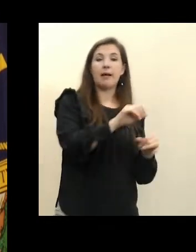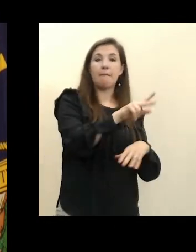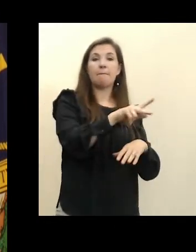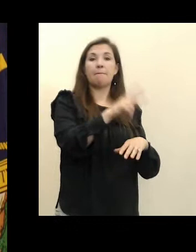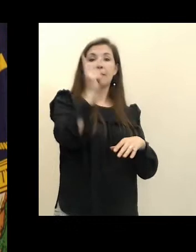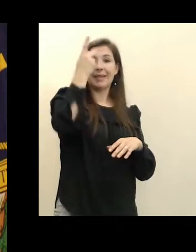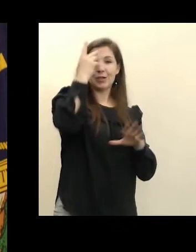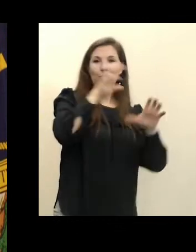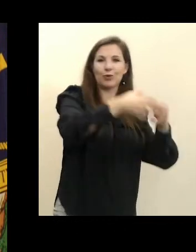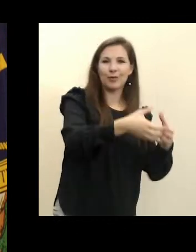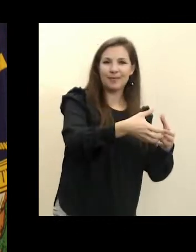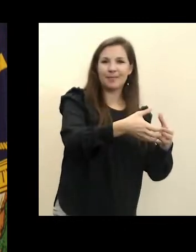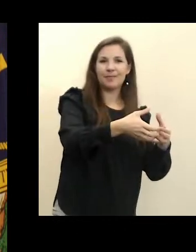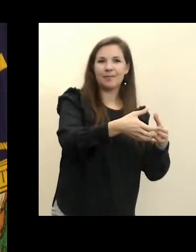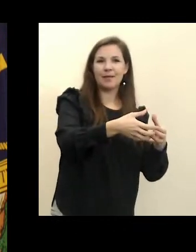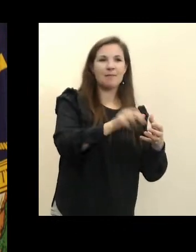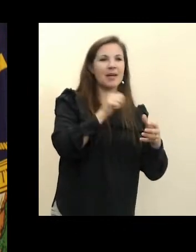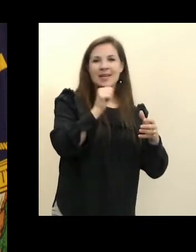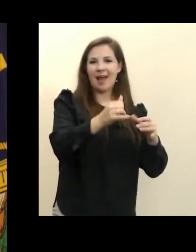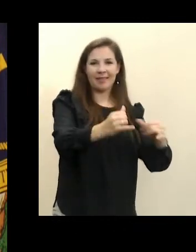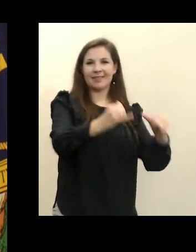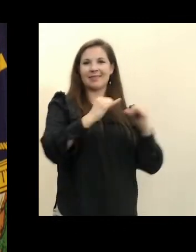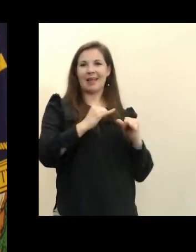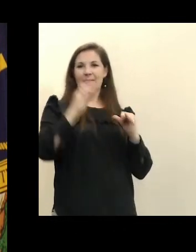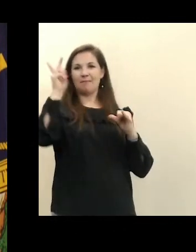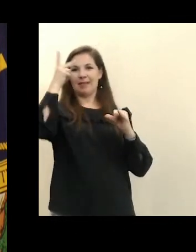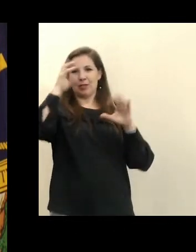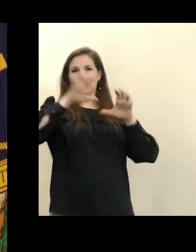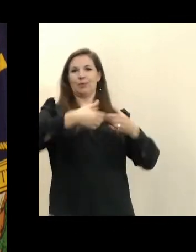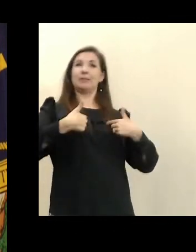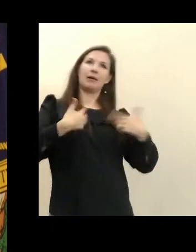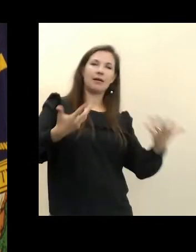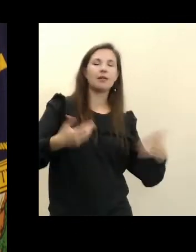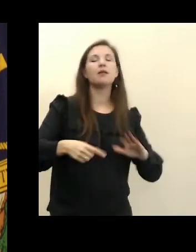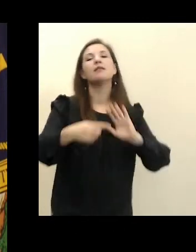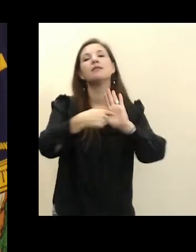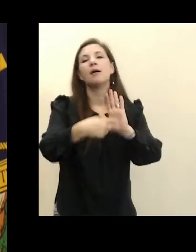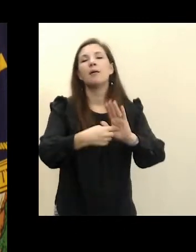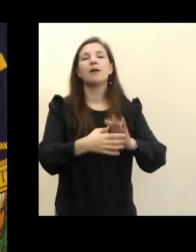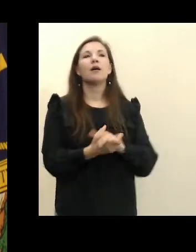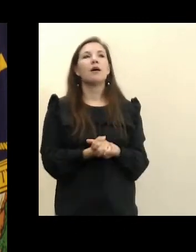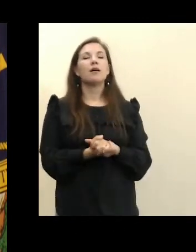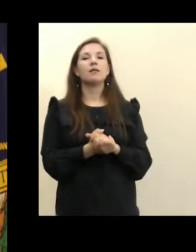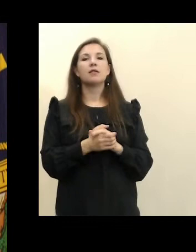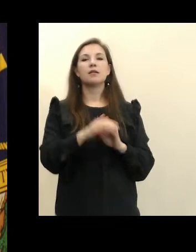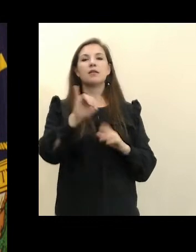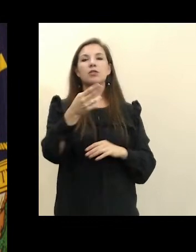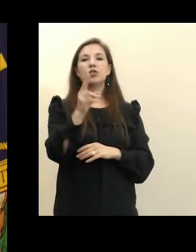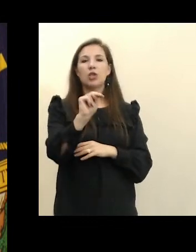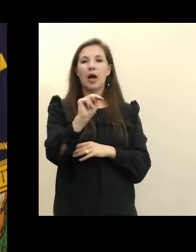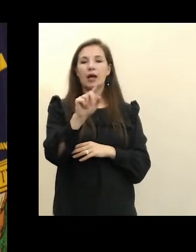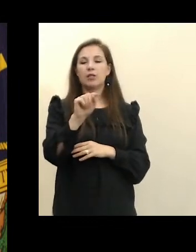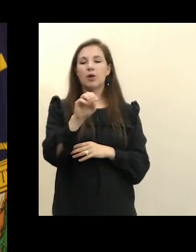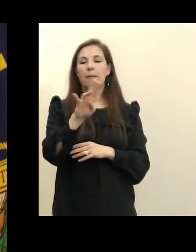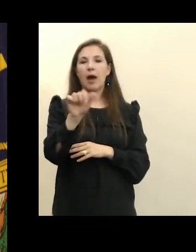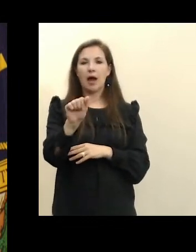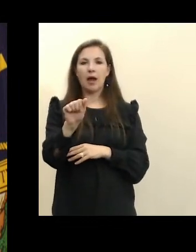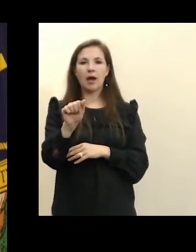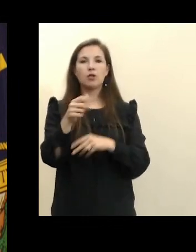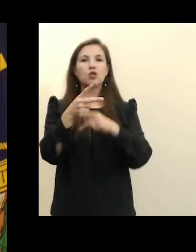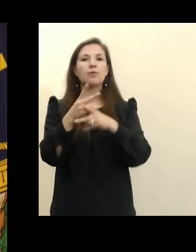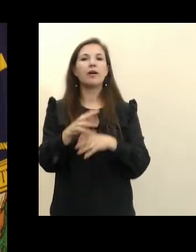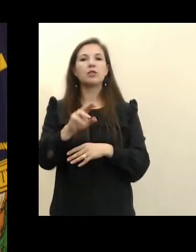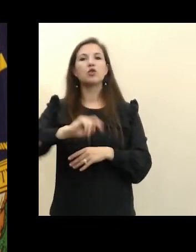party as they are, but they're not the same political party as me. I'll give you an example. John Tobiah, the supervisor of the town of